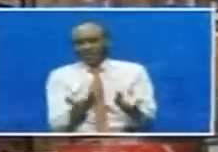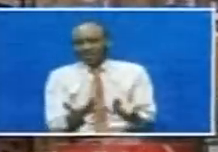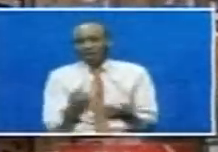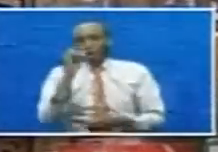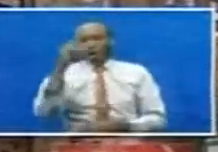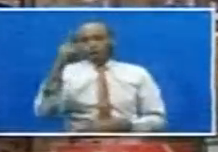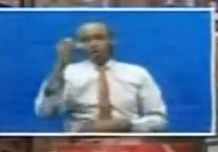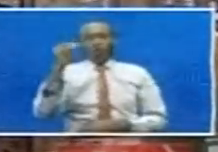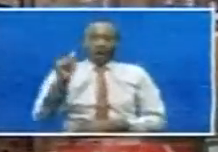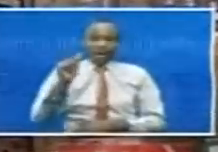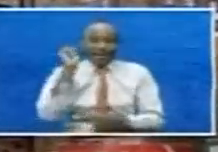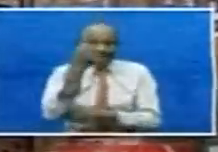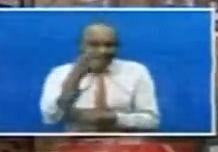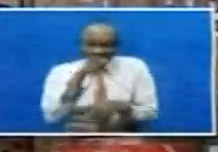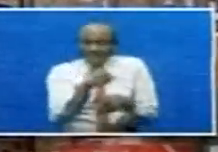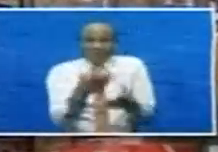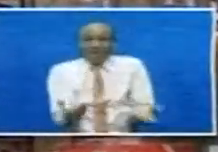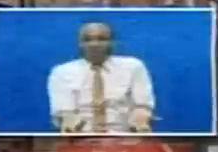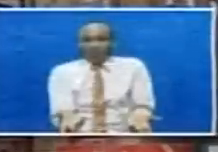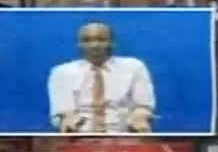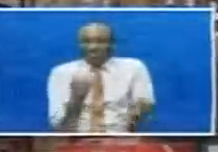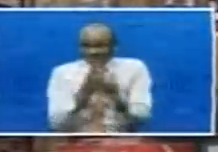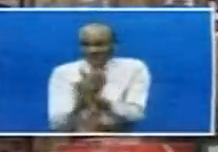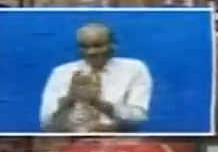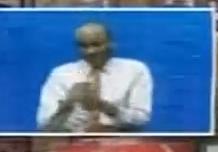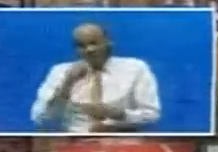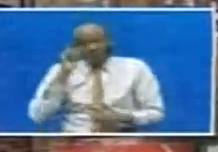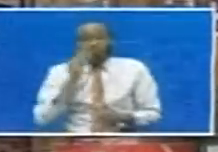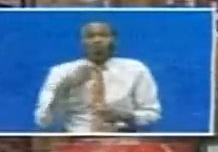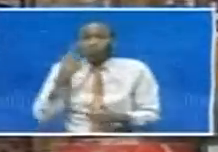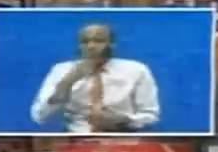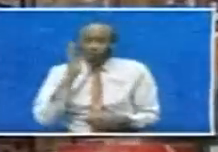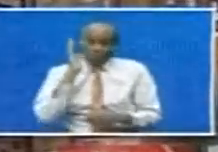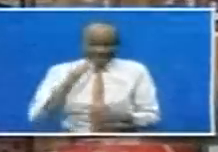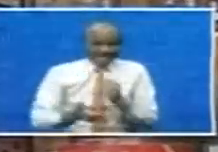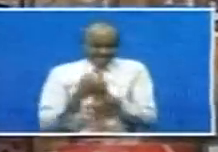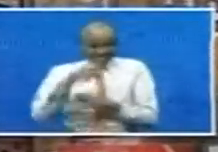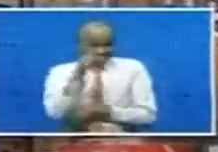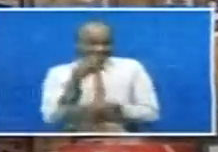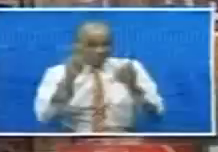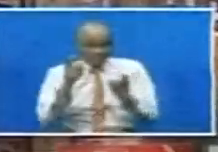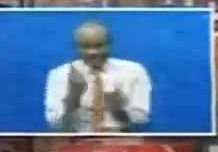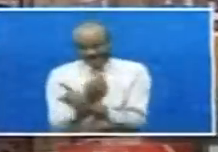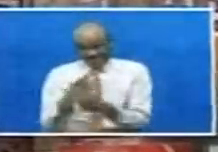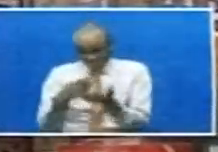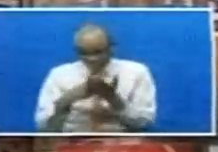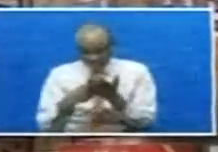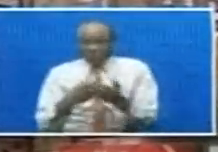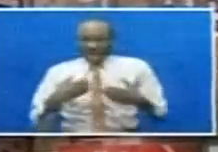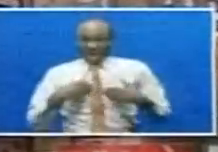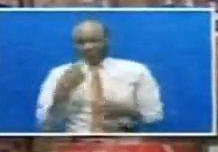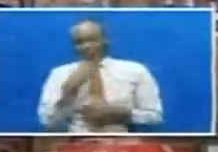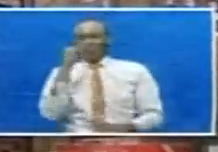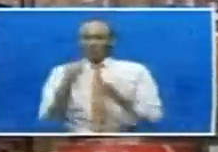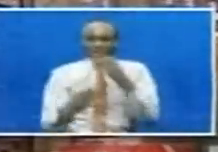Kenya? Where is that going? Well, to help us sort out all this and much more, I'm joined